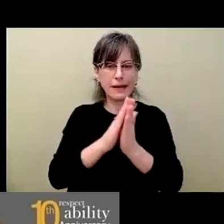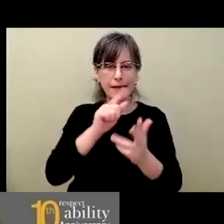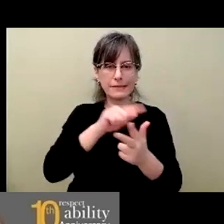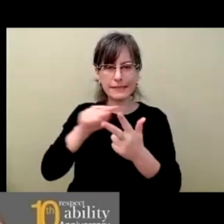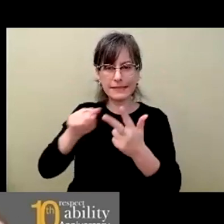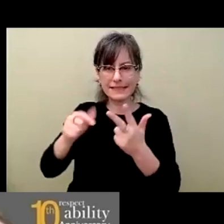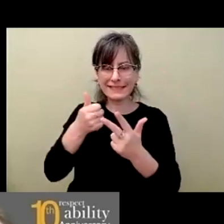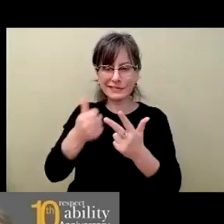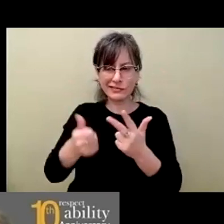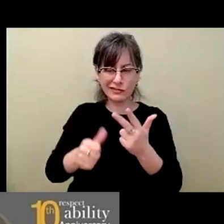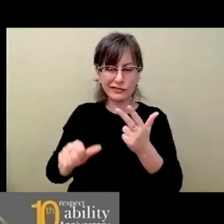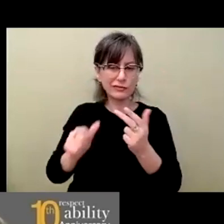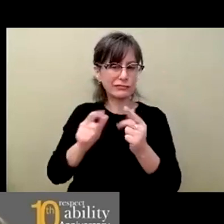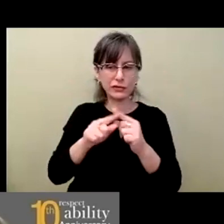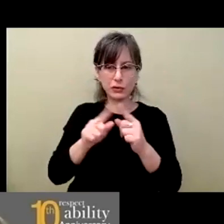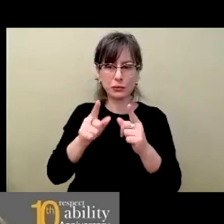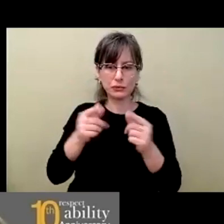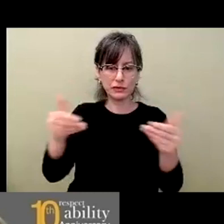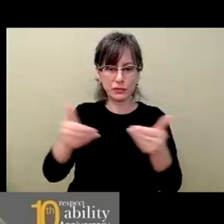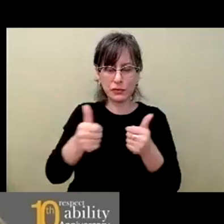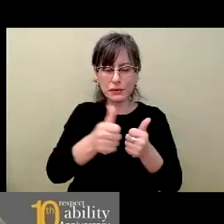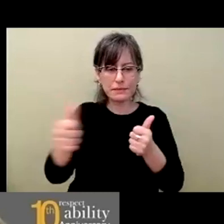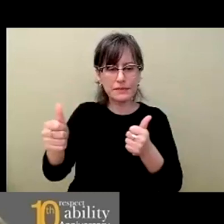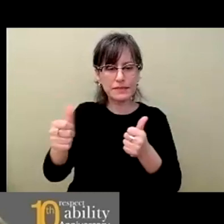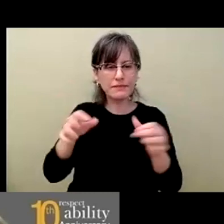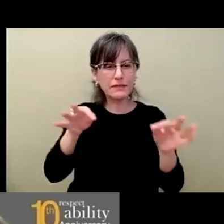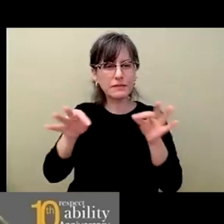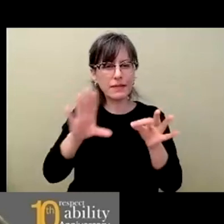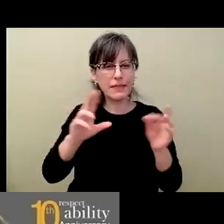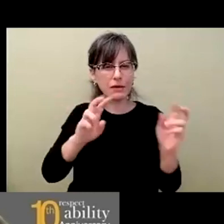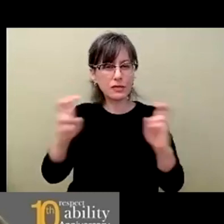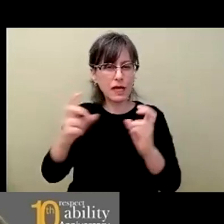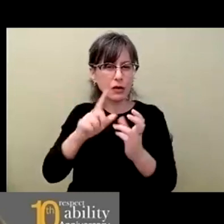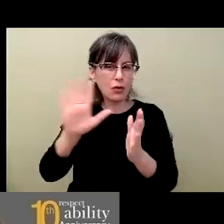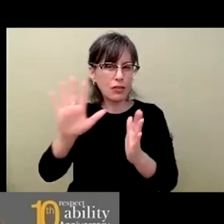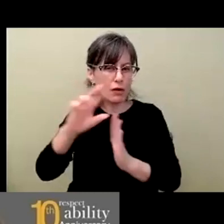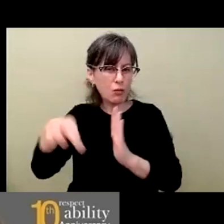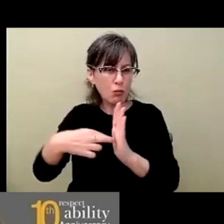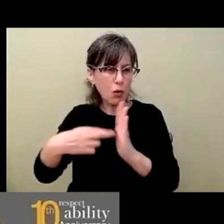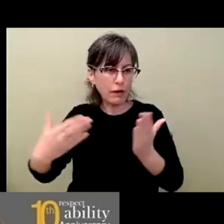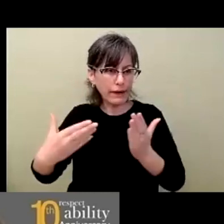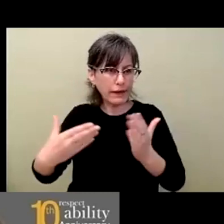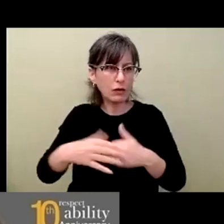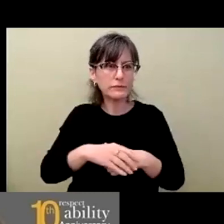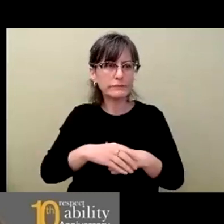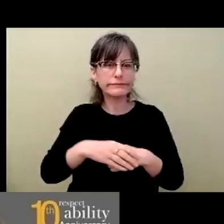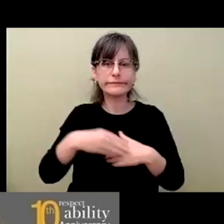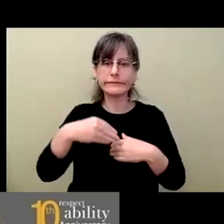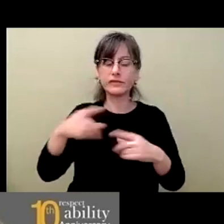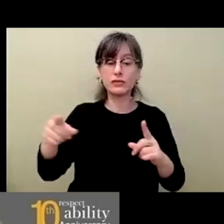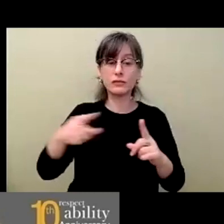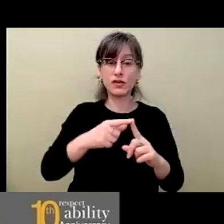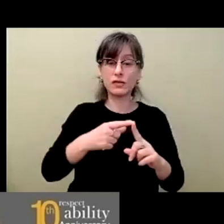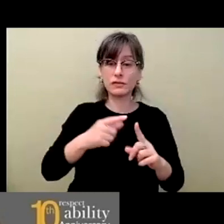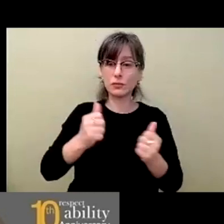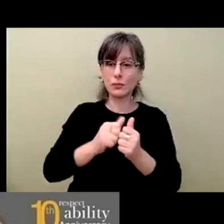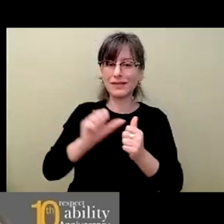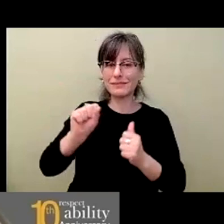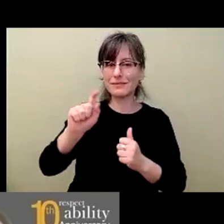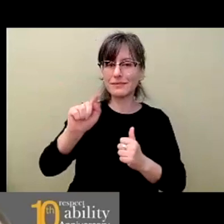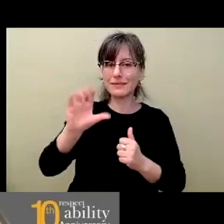and talk a little bit about their titles and what they do here at RespectAbility. And so I'll give Stacy a chance to do that